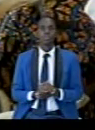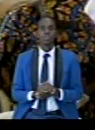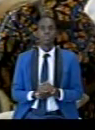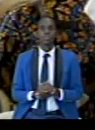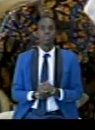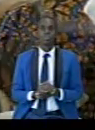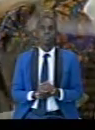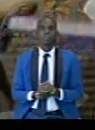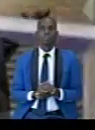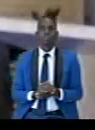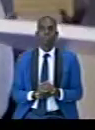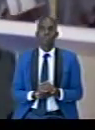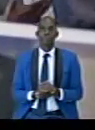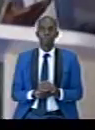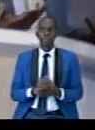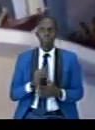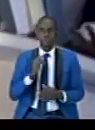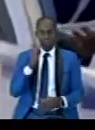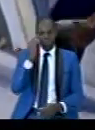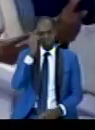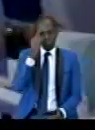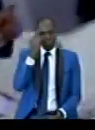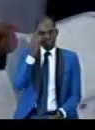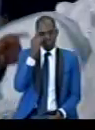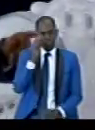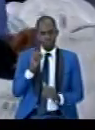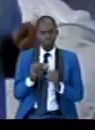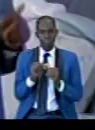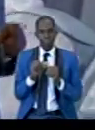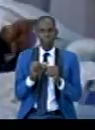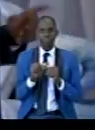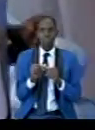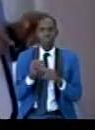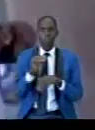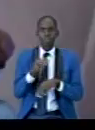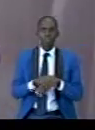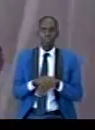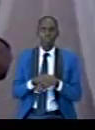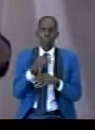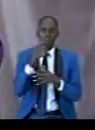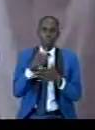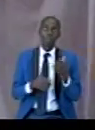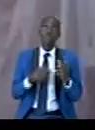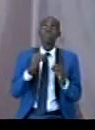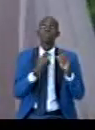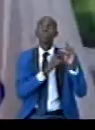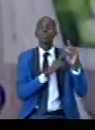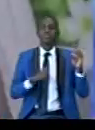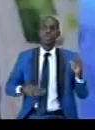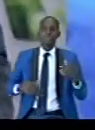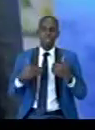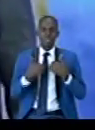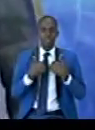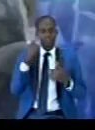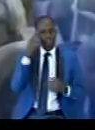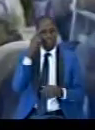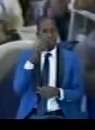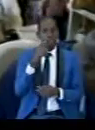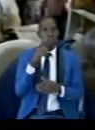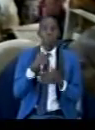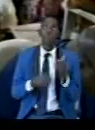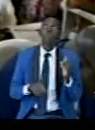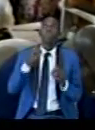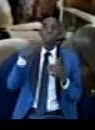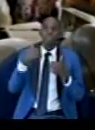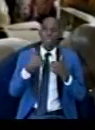Keep on meditating on the fact that what the Lord has for you, what he has ordained